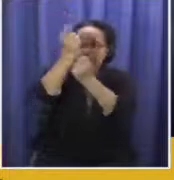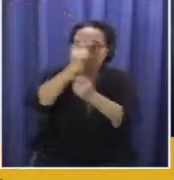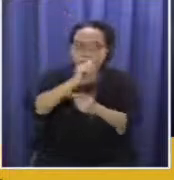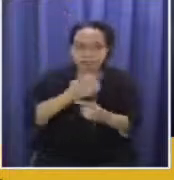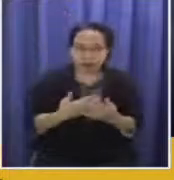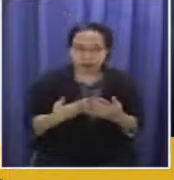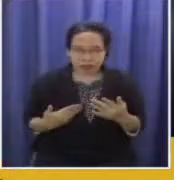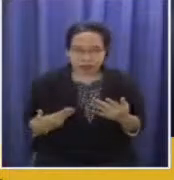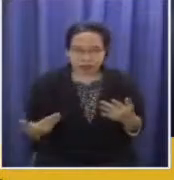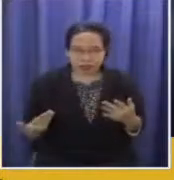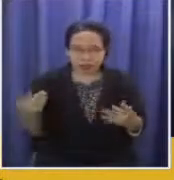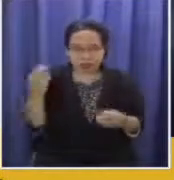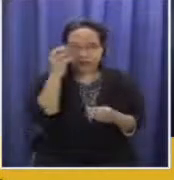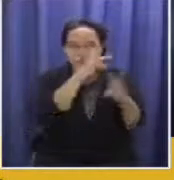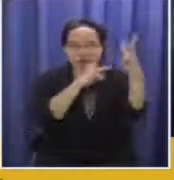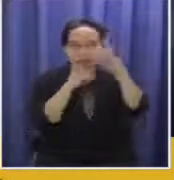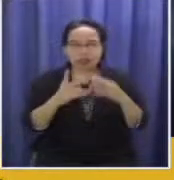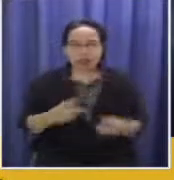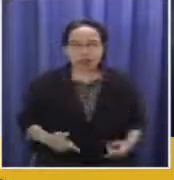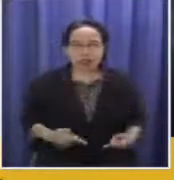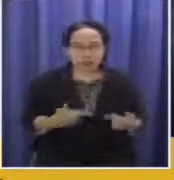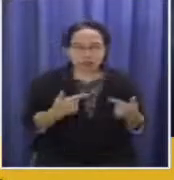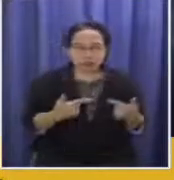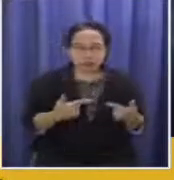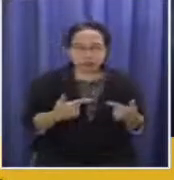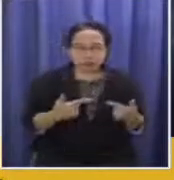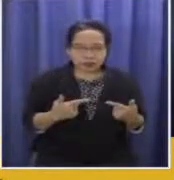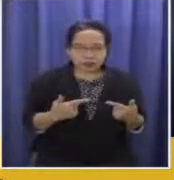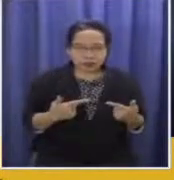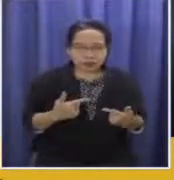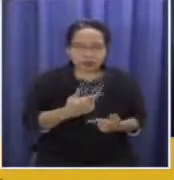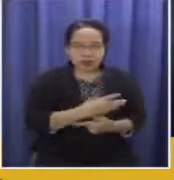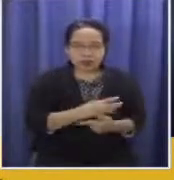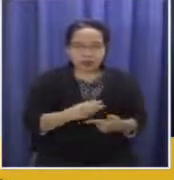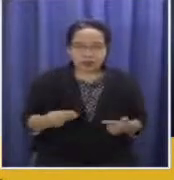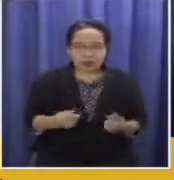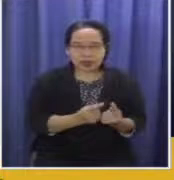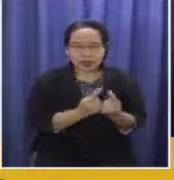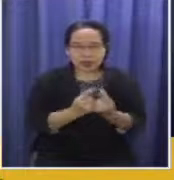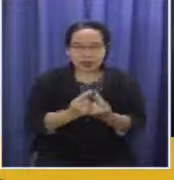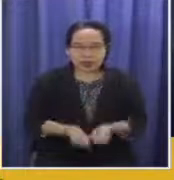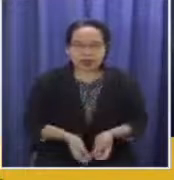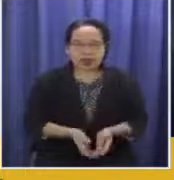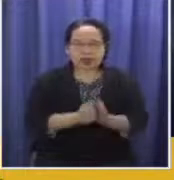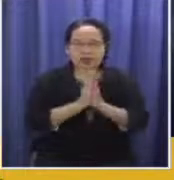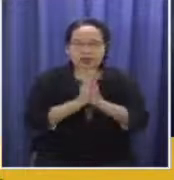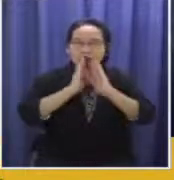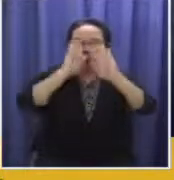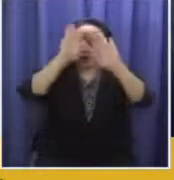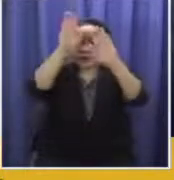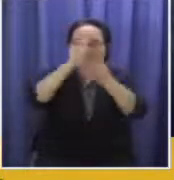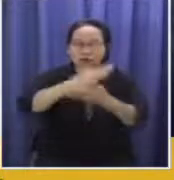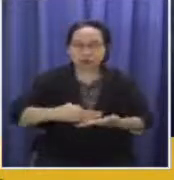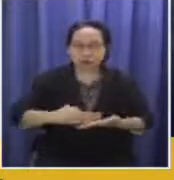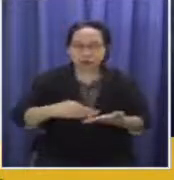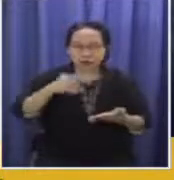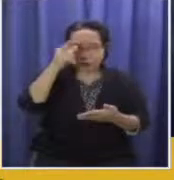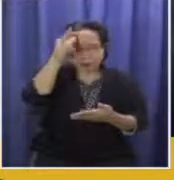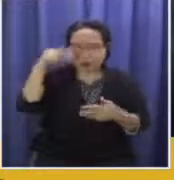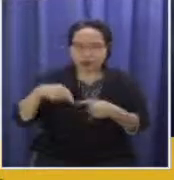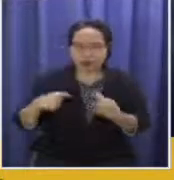To you we entrust all our worries in life. And with this, we're asking